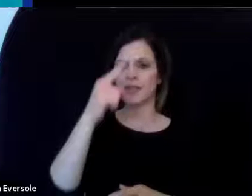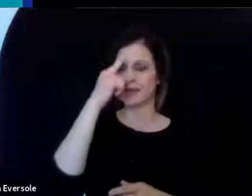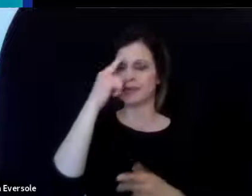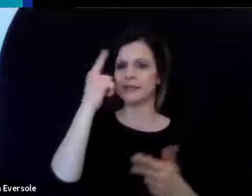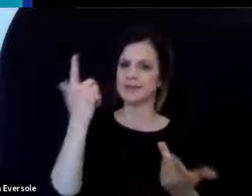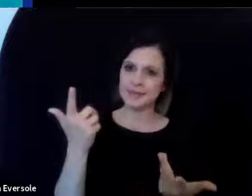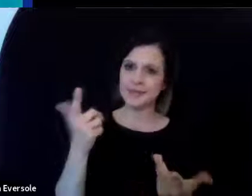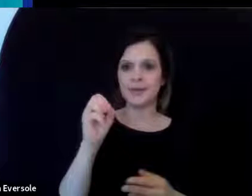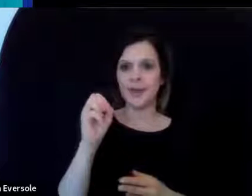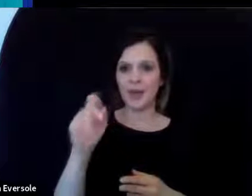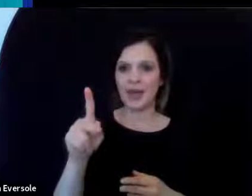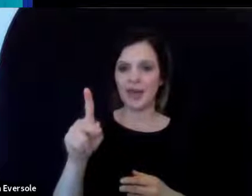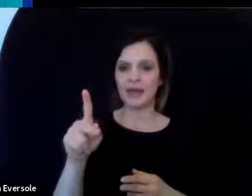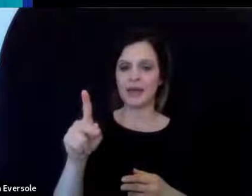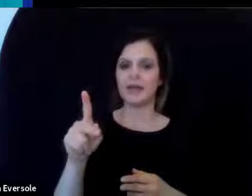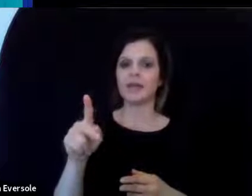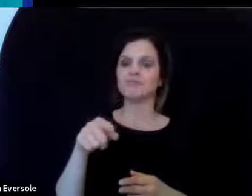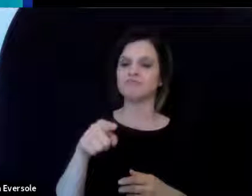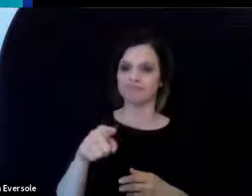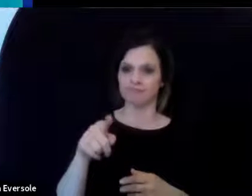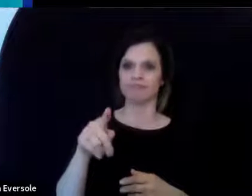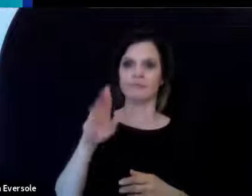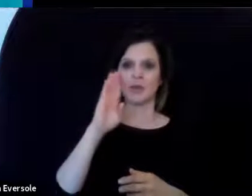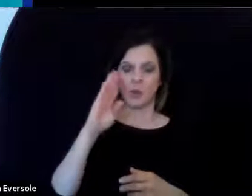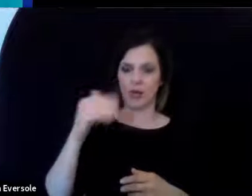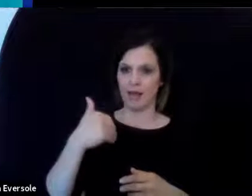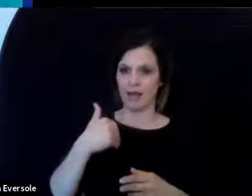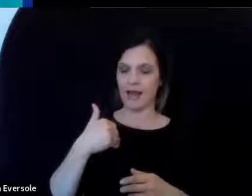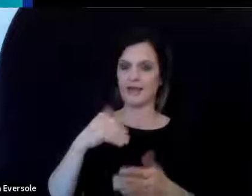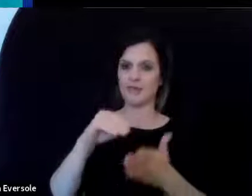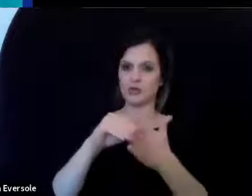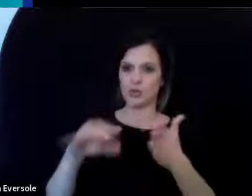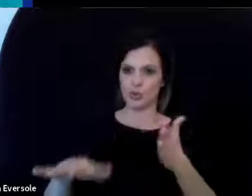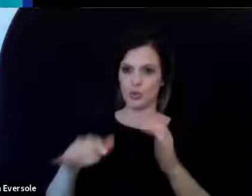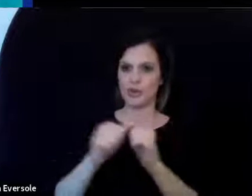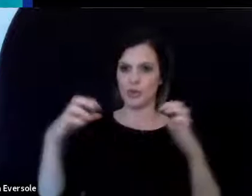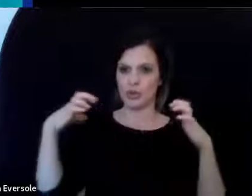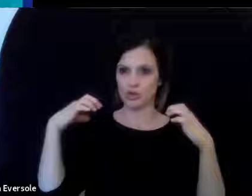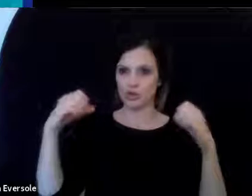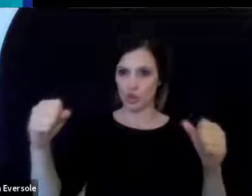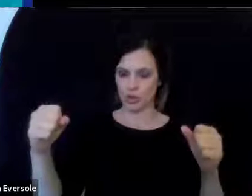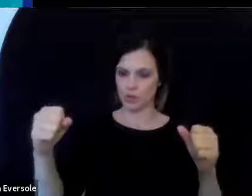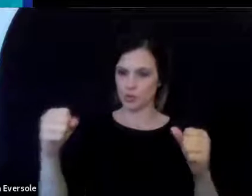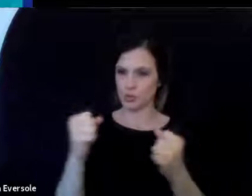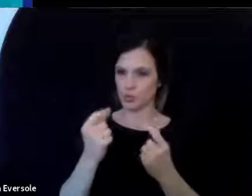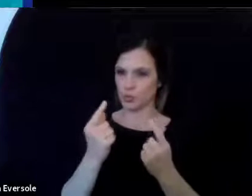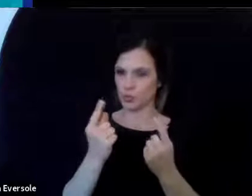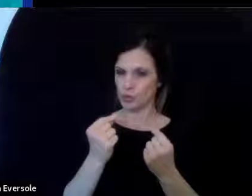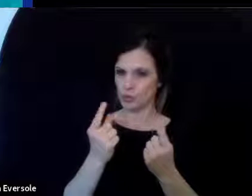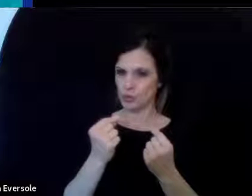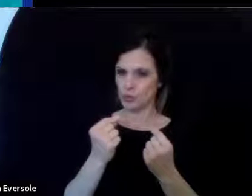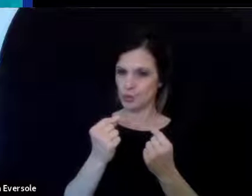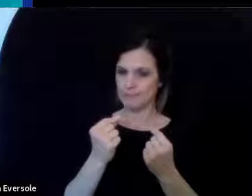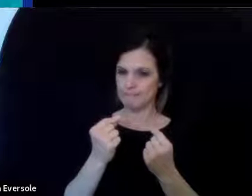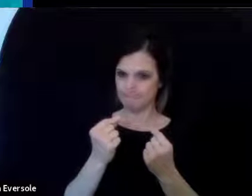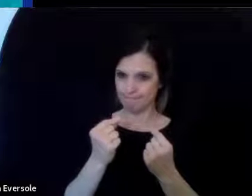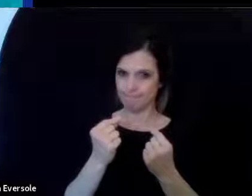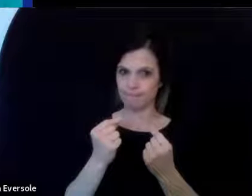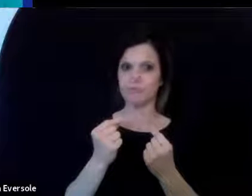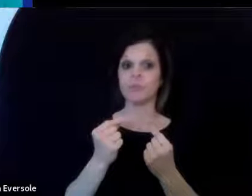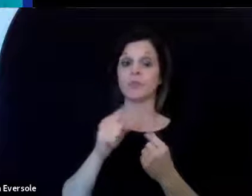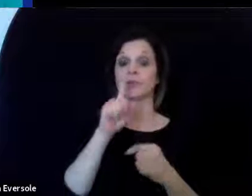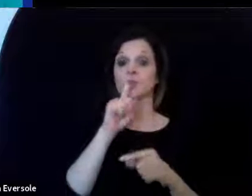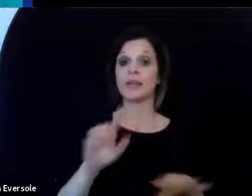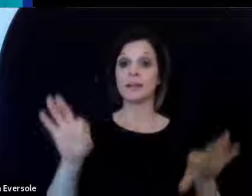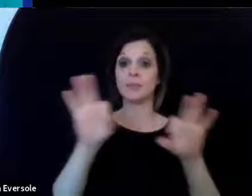found out that I'm going to have a child with charge in my classroom, what do I do now? Some really important things to do would